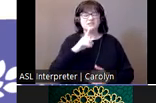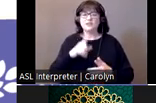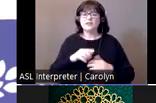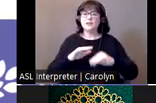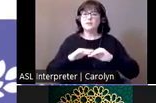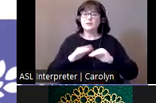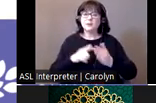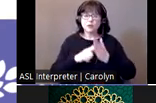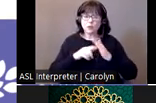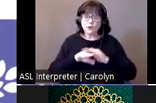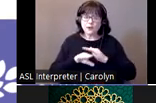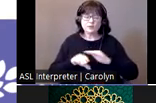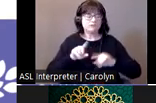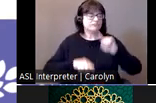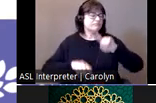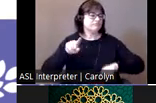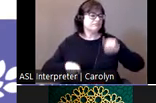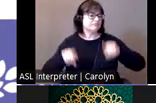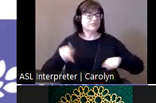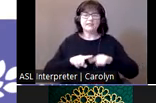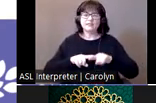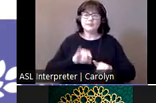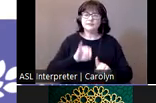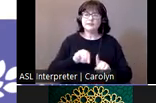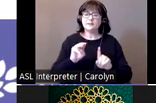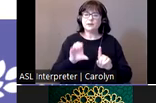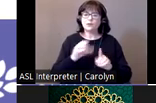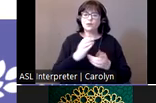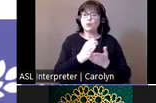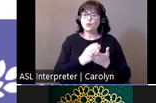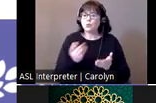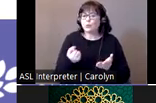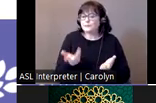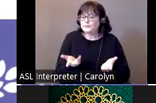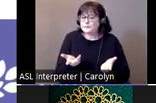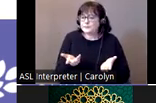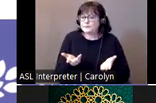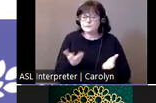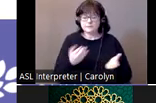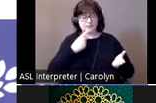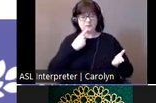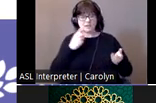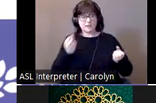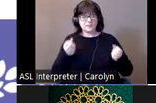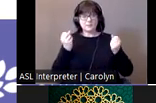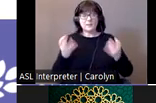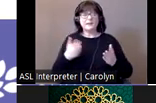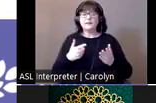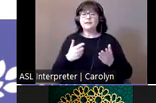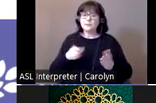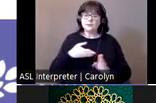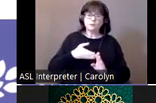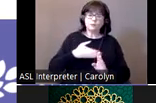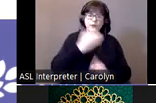so depends on the nature of the micro-credential. A lot of them, I would say, don't have any prior knowledge